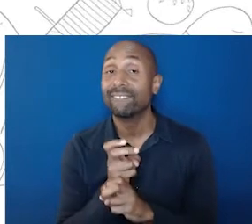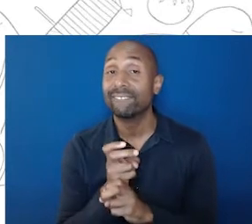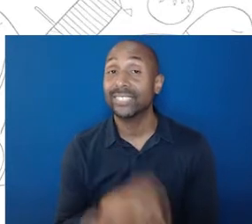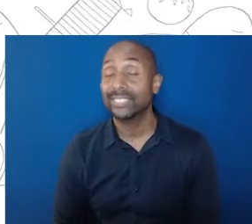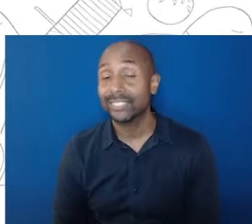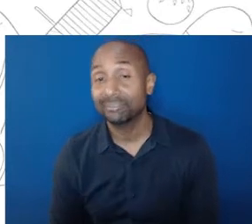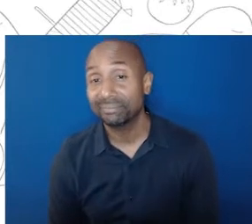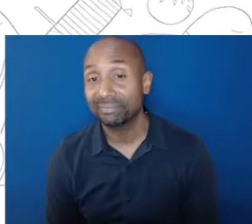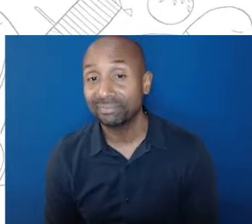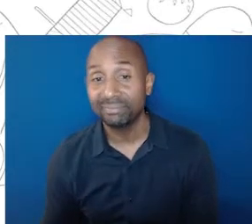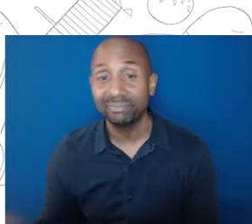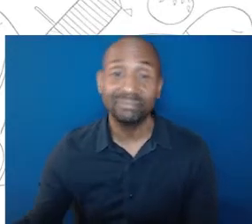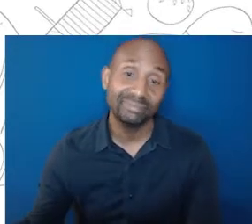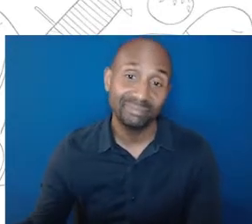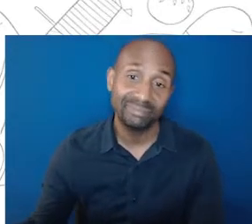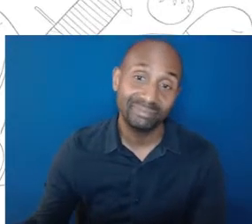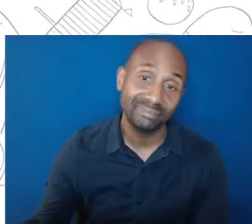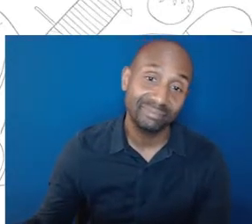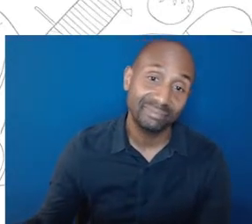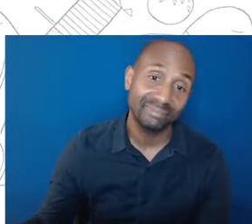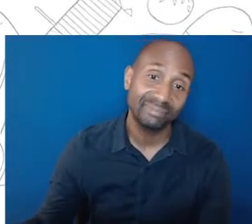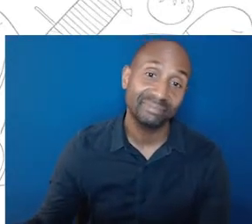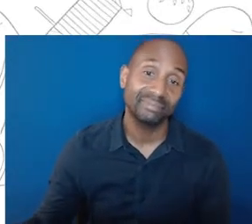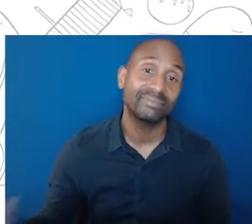the hardest things. And and